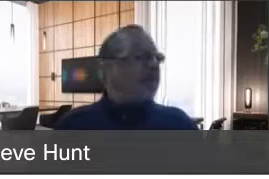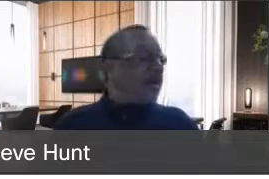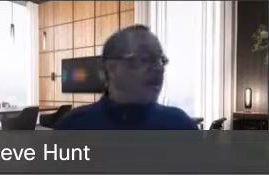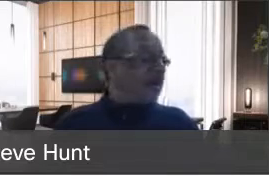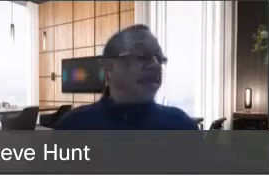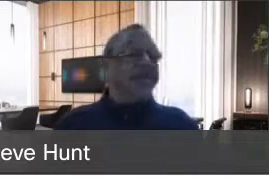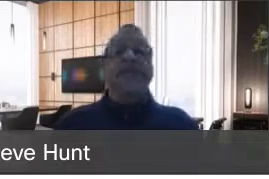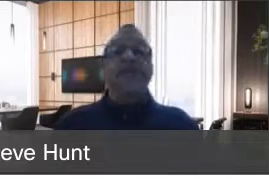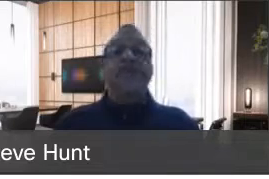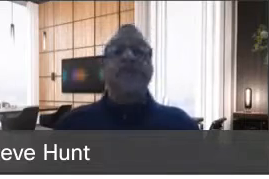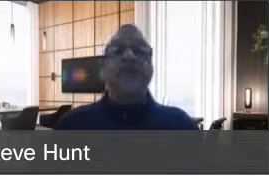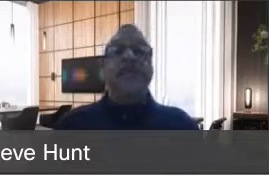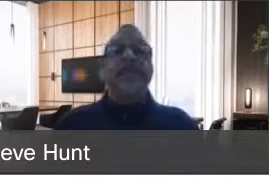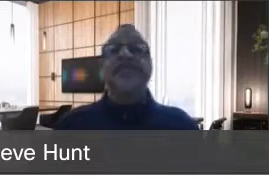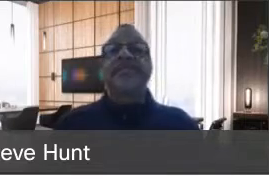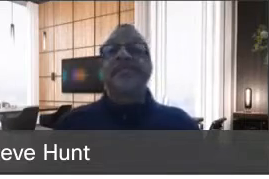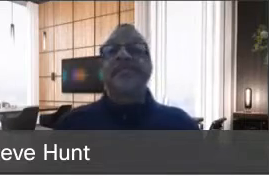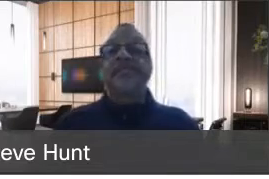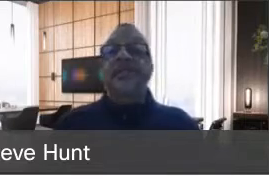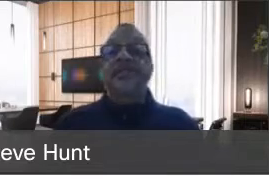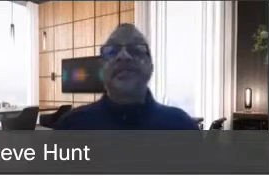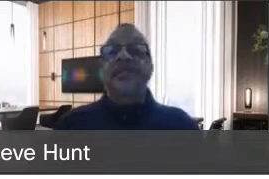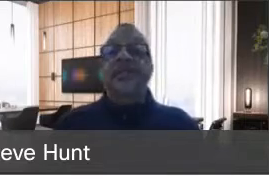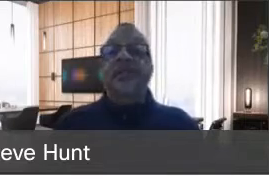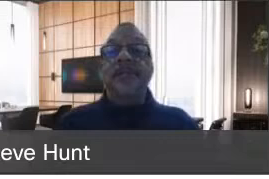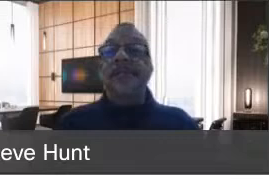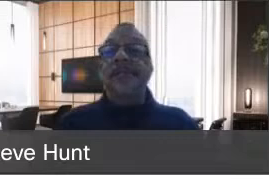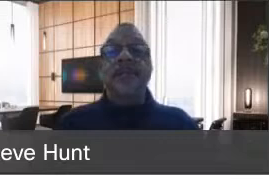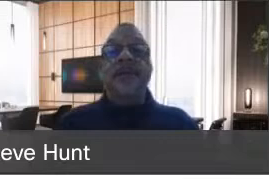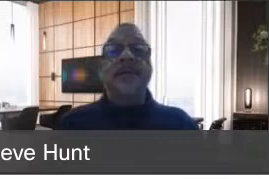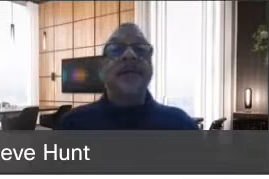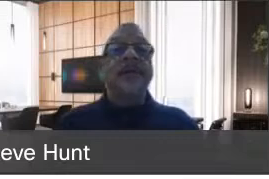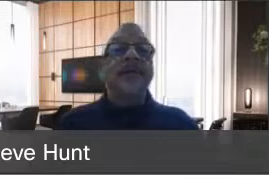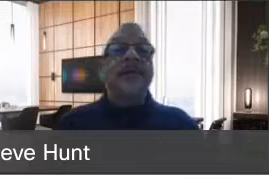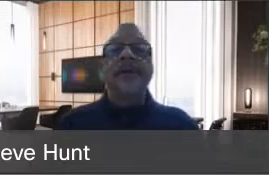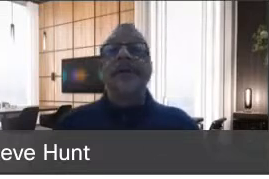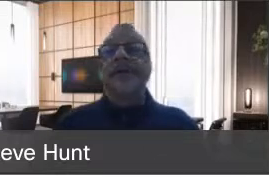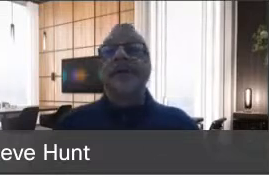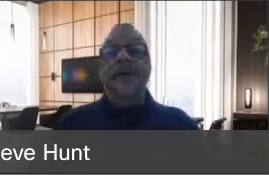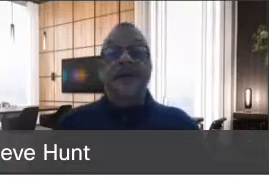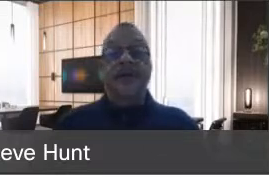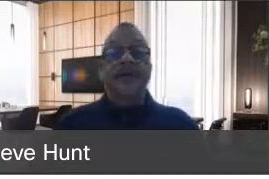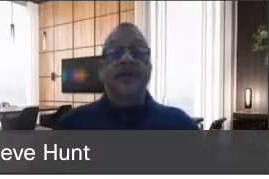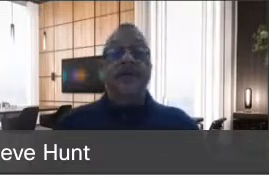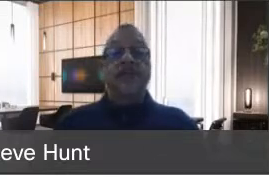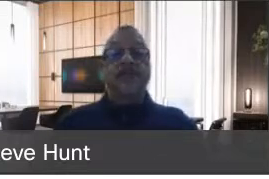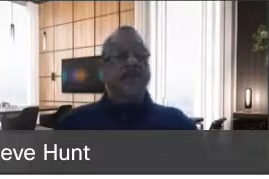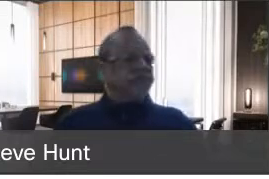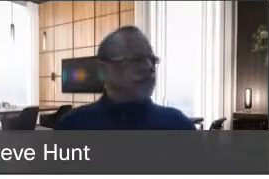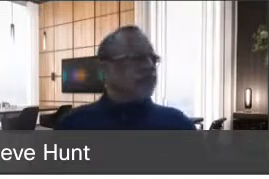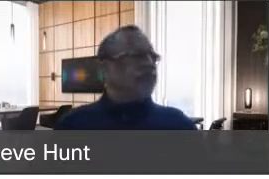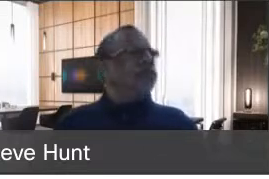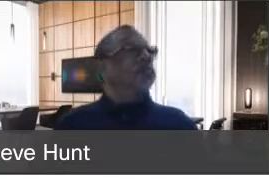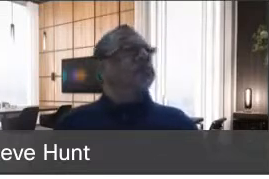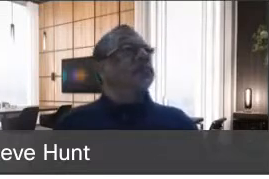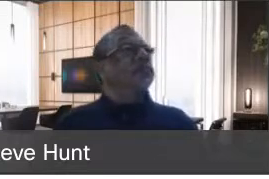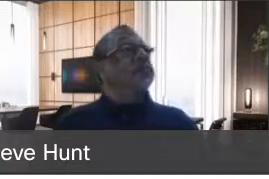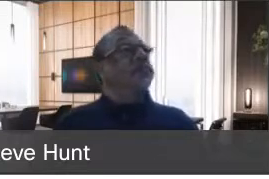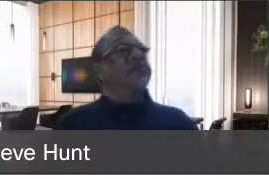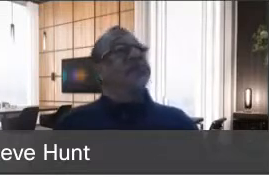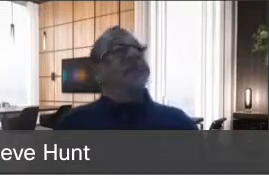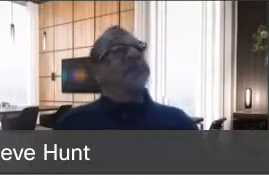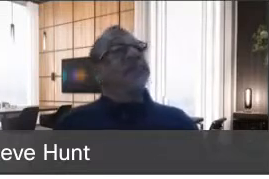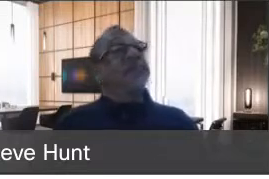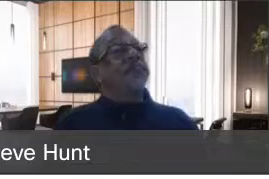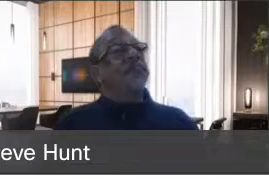Okay. So Steve, yes. I just want to make sure for this consideration, are you looking for, I guess, are you